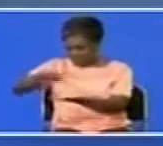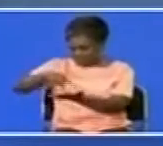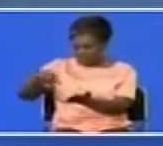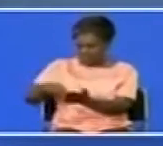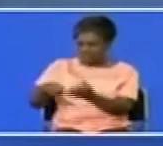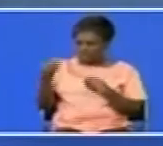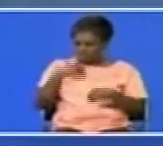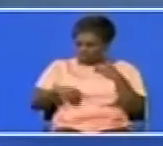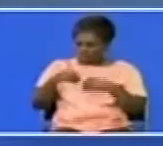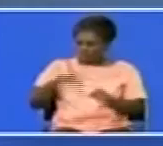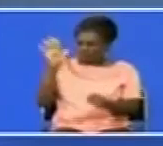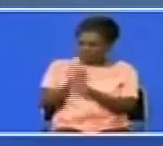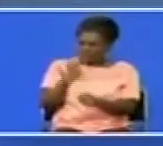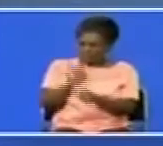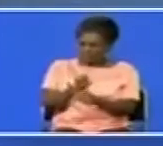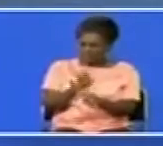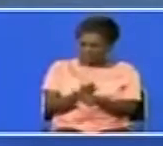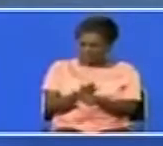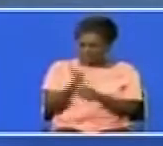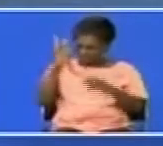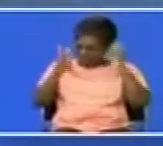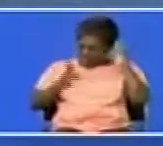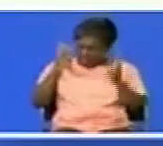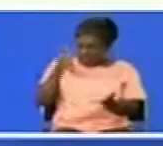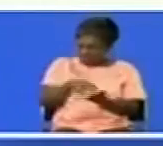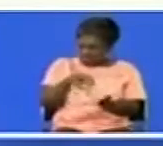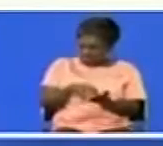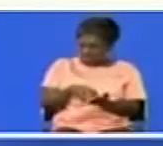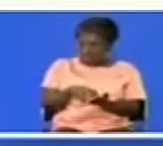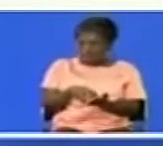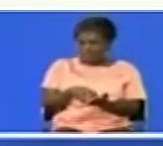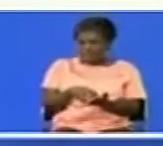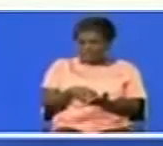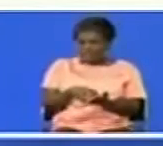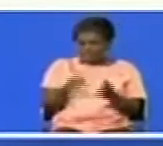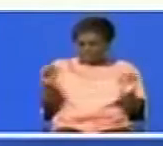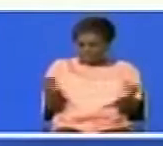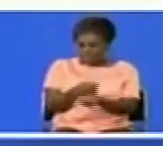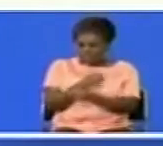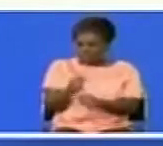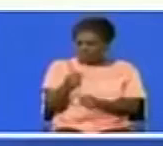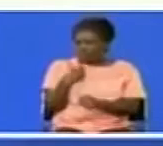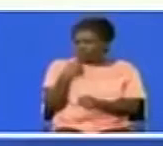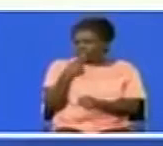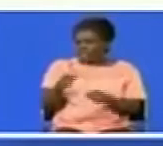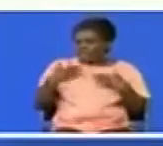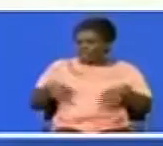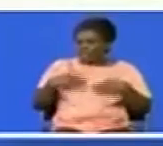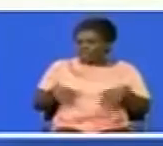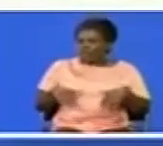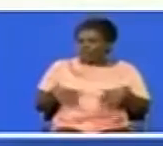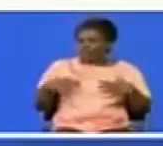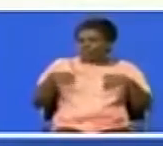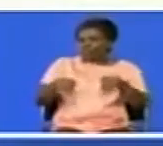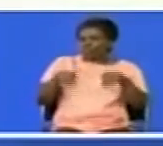lot of corruption in the large infrastructure, which is very worrying because then it's a huge cost. But you can't tell citizens to wait for health. You can't